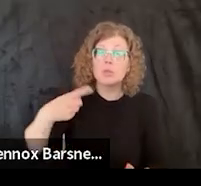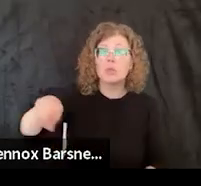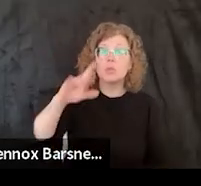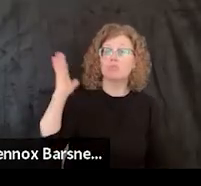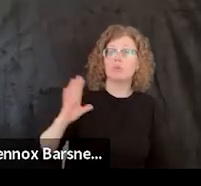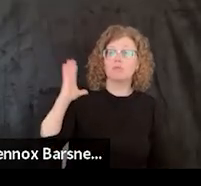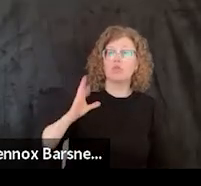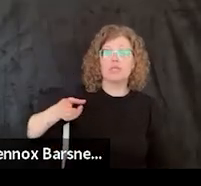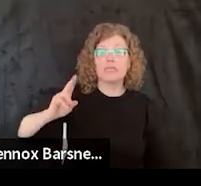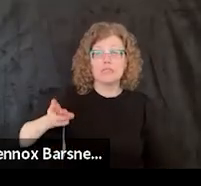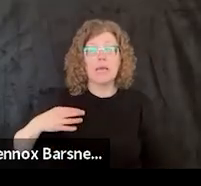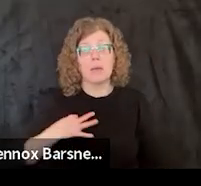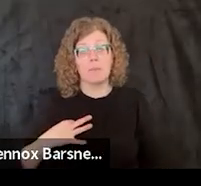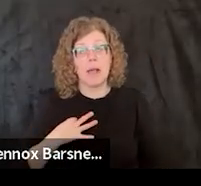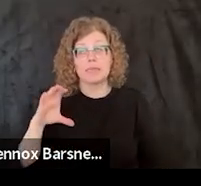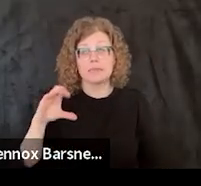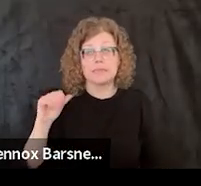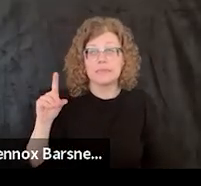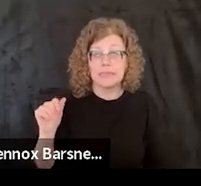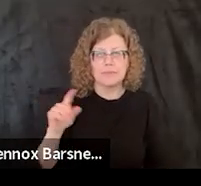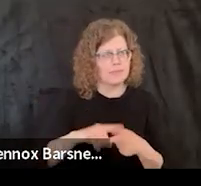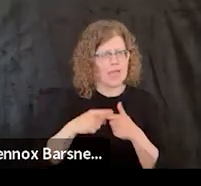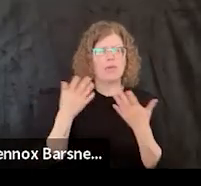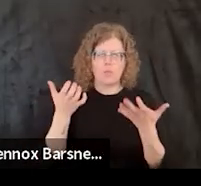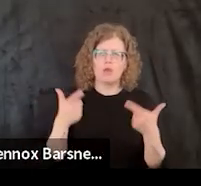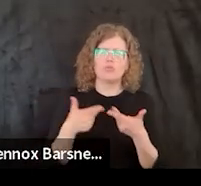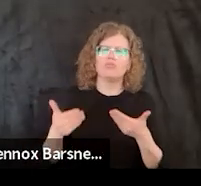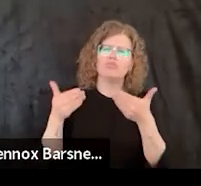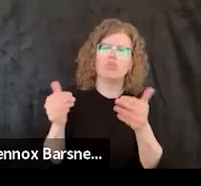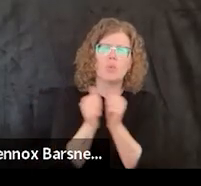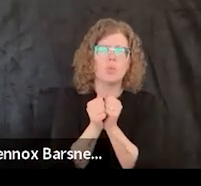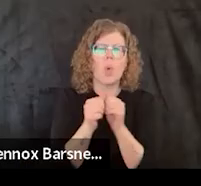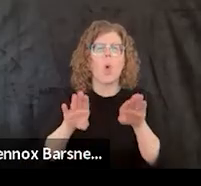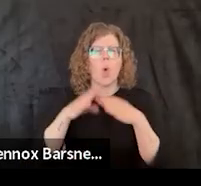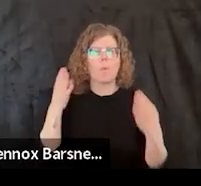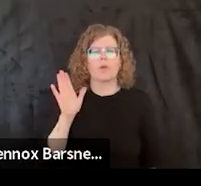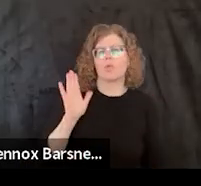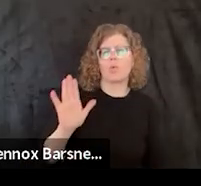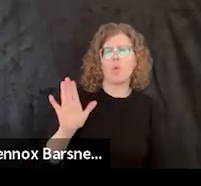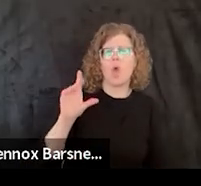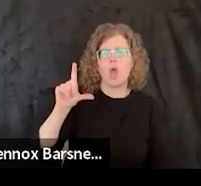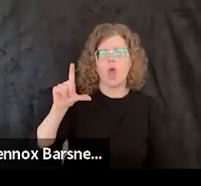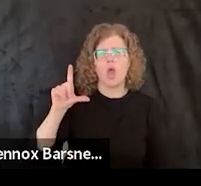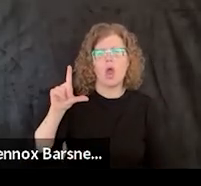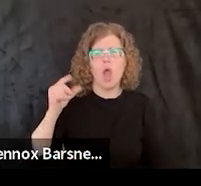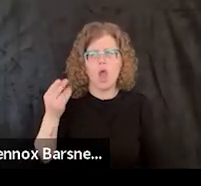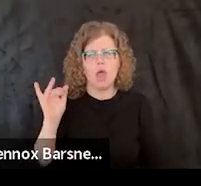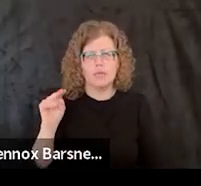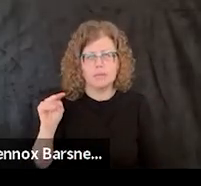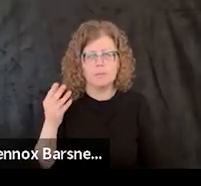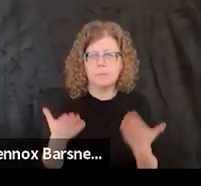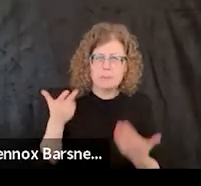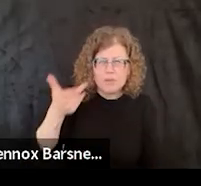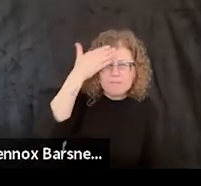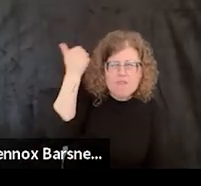in as usual. If you can't remember your password, click Forgot Password to reset it. You can also reach out to us to ask if